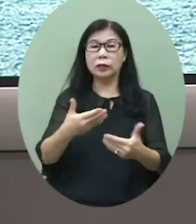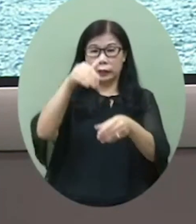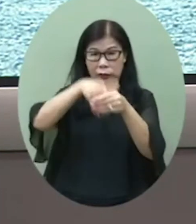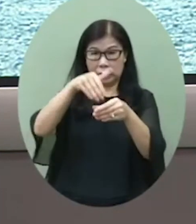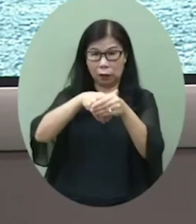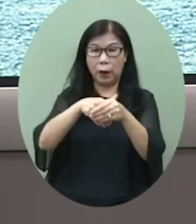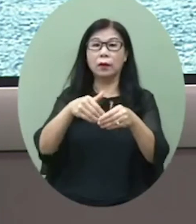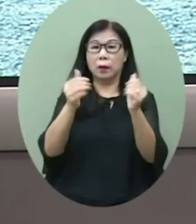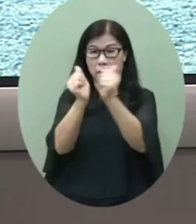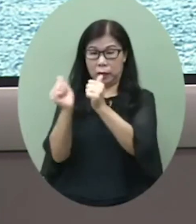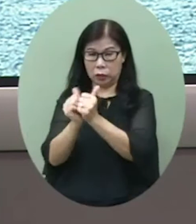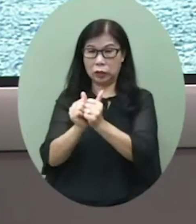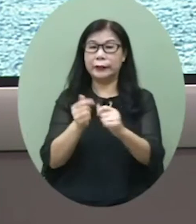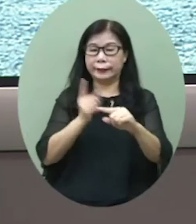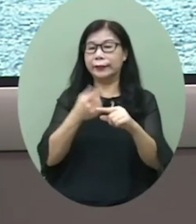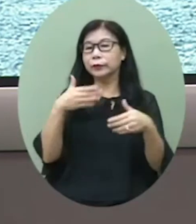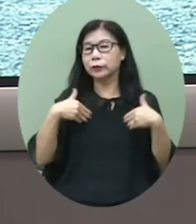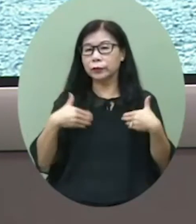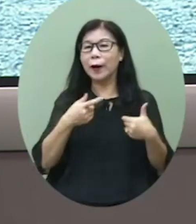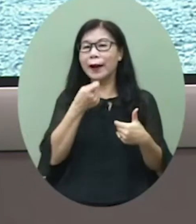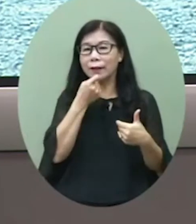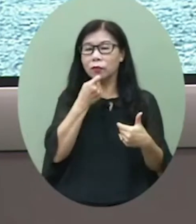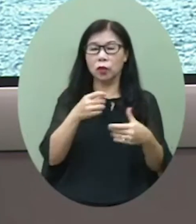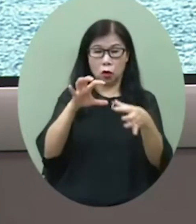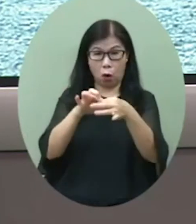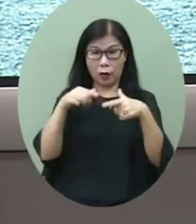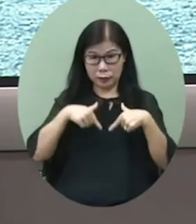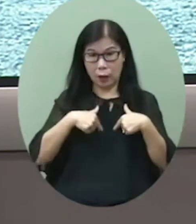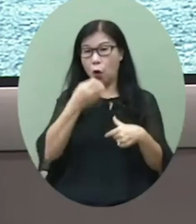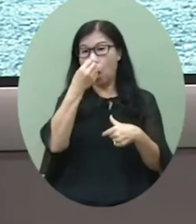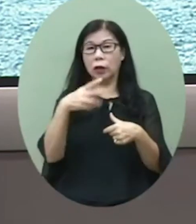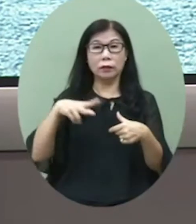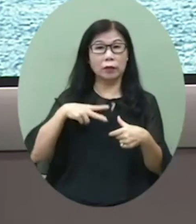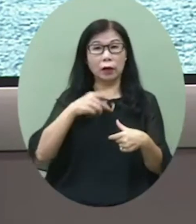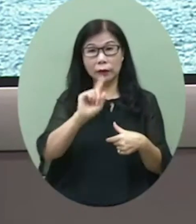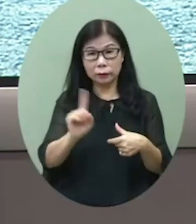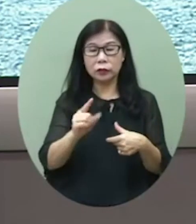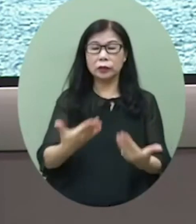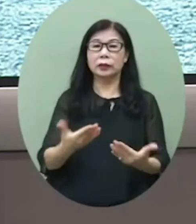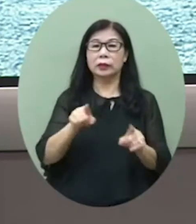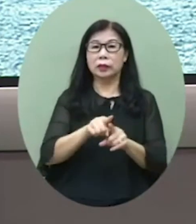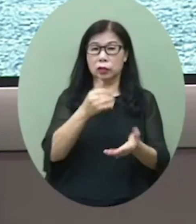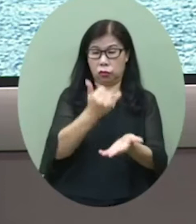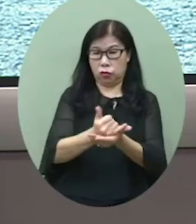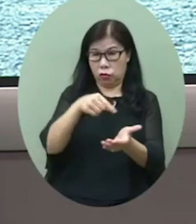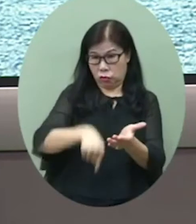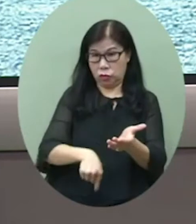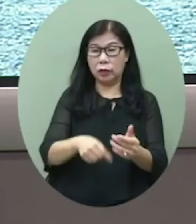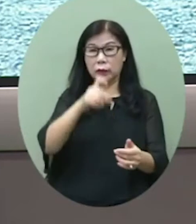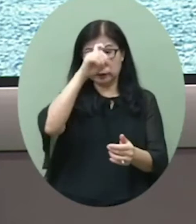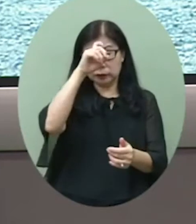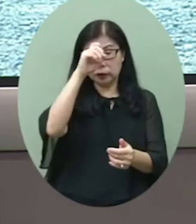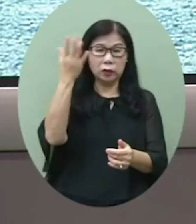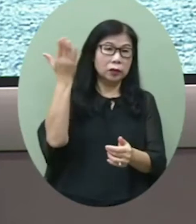and work on the mainland, and they come back from time to time. And every time when there's an election, these people are happy to travel back to Hong Kong to cast